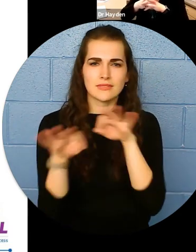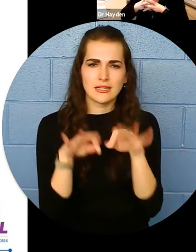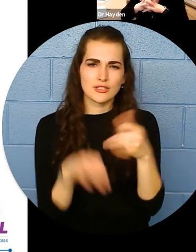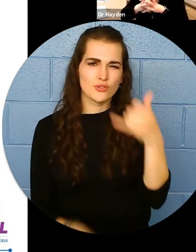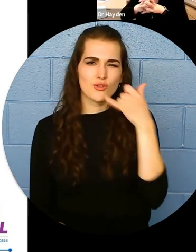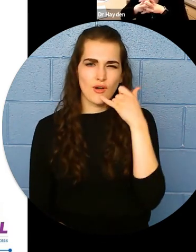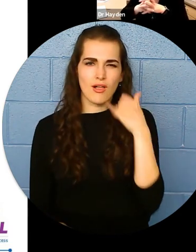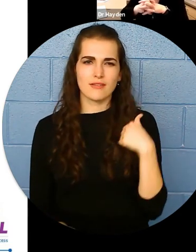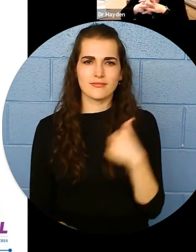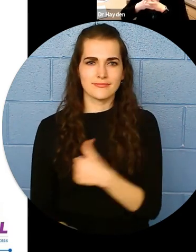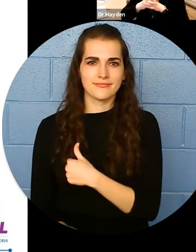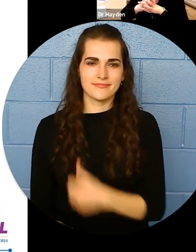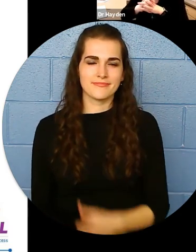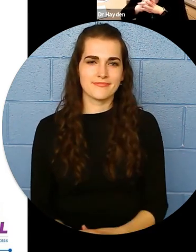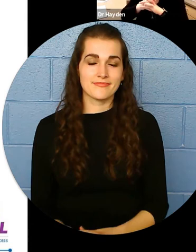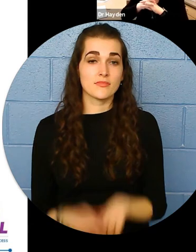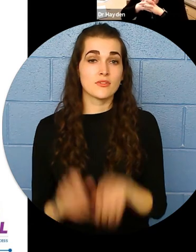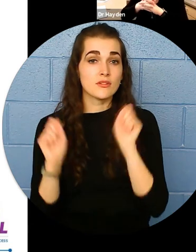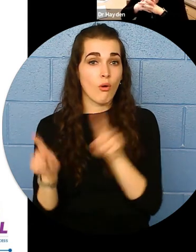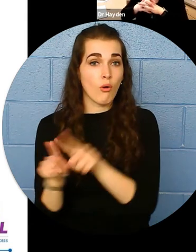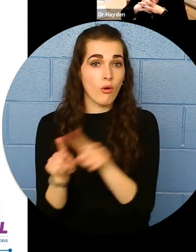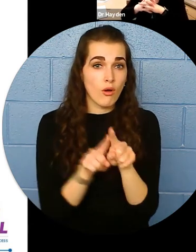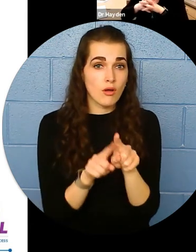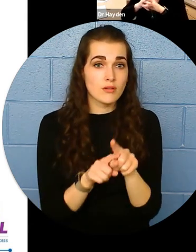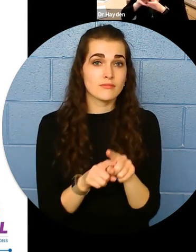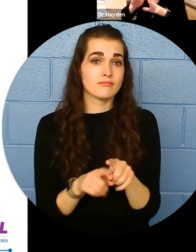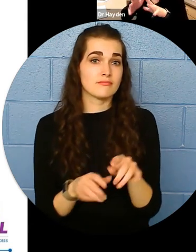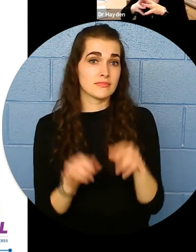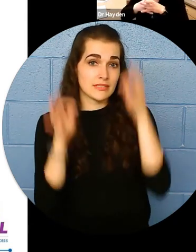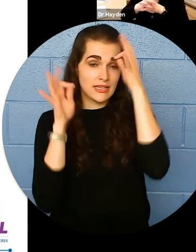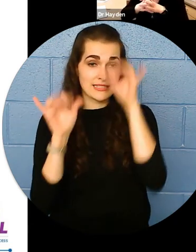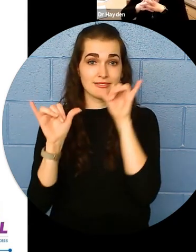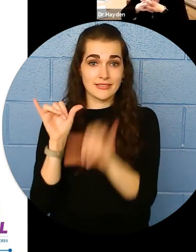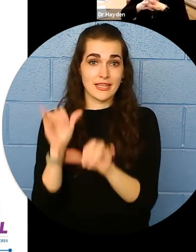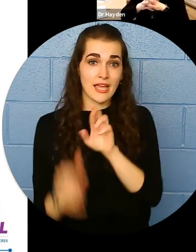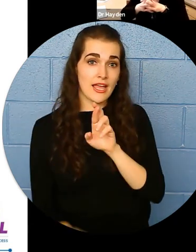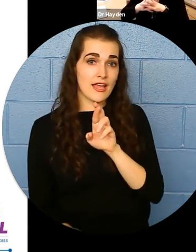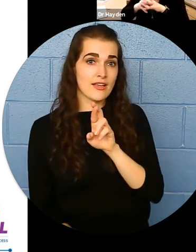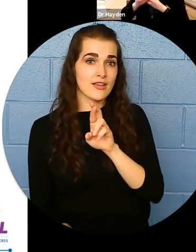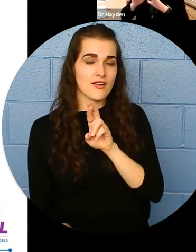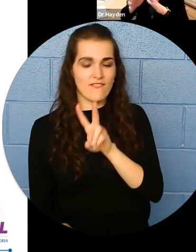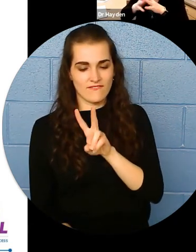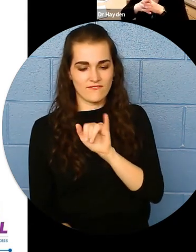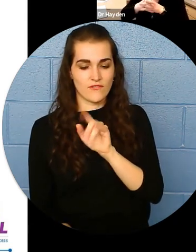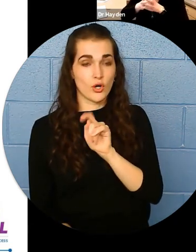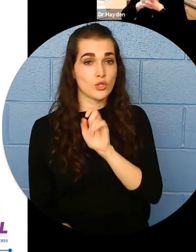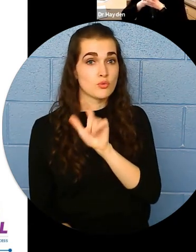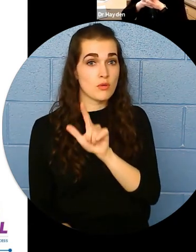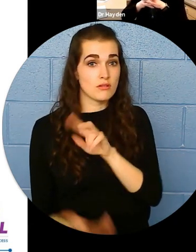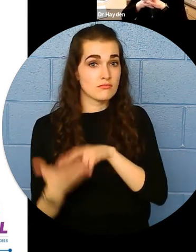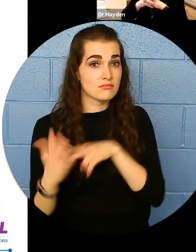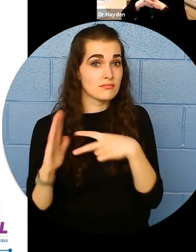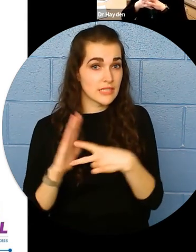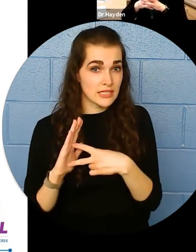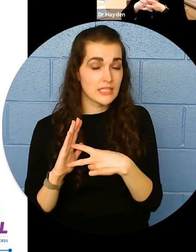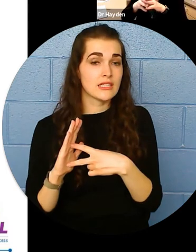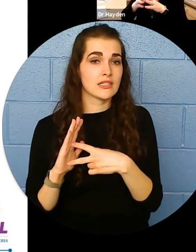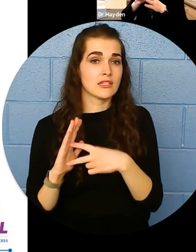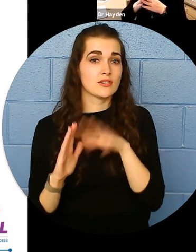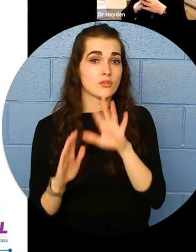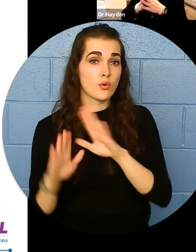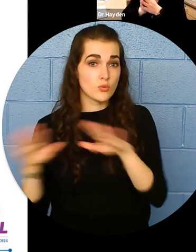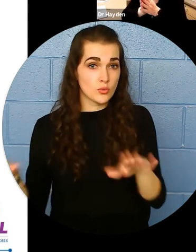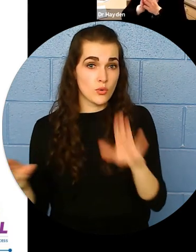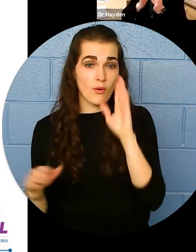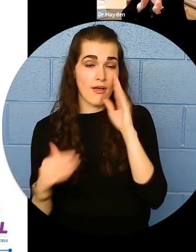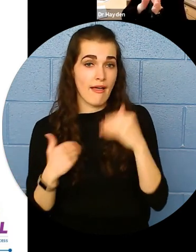give us a call. You can also opt to remain virtual for the remainder of the year, which just means that your child